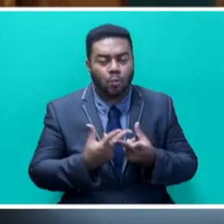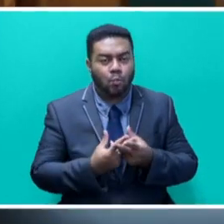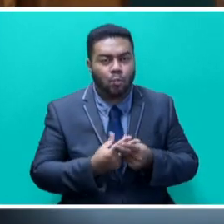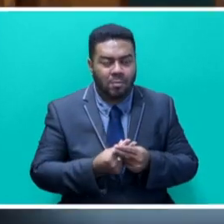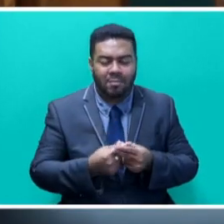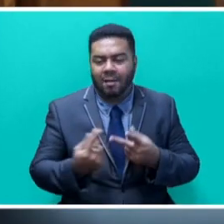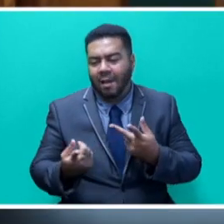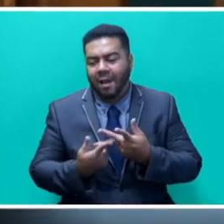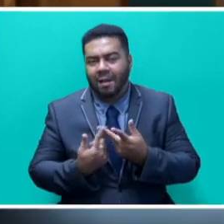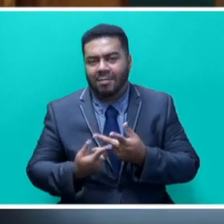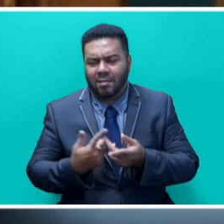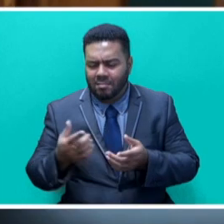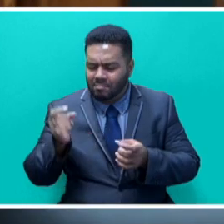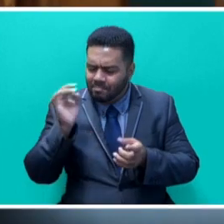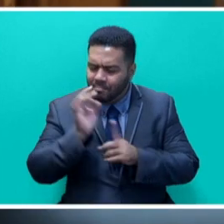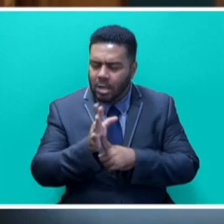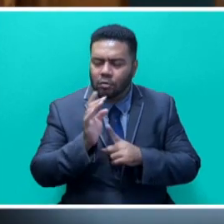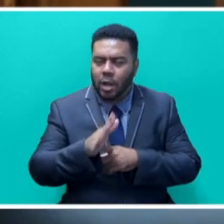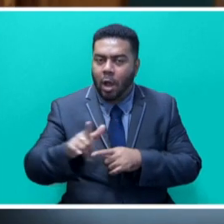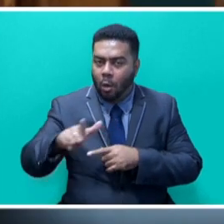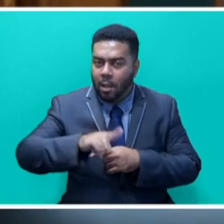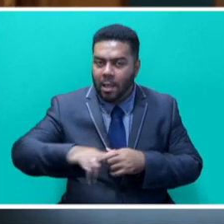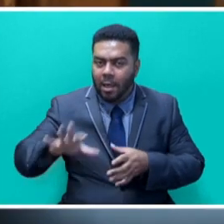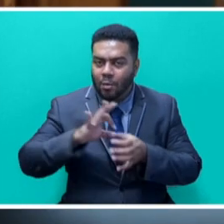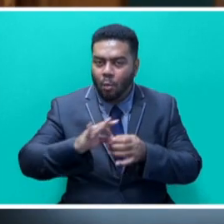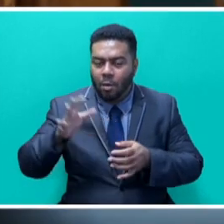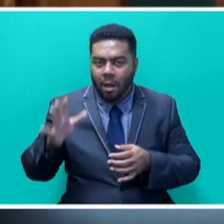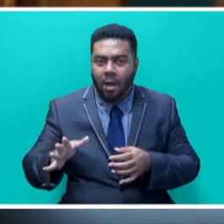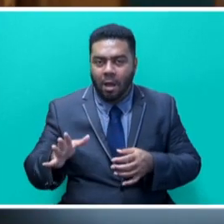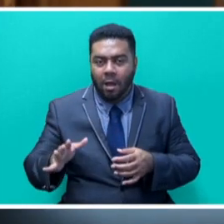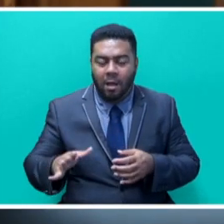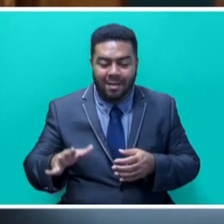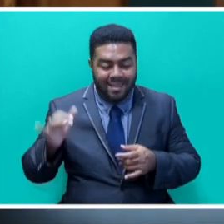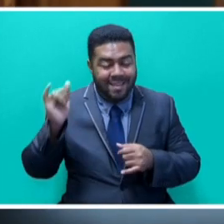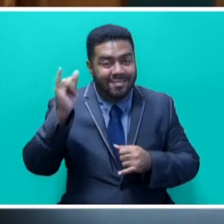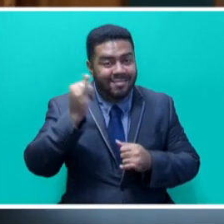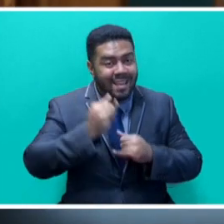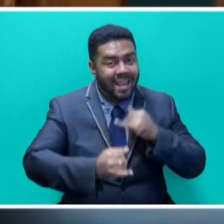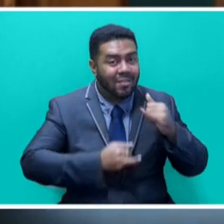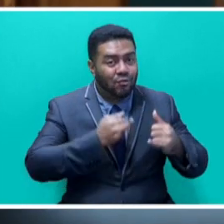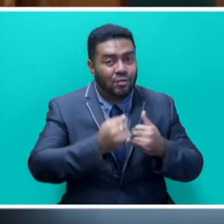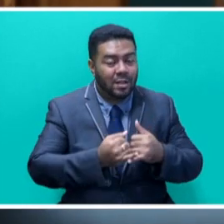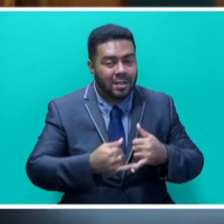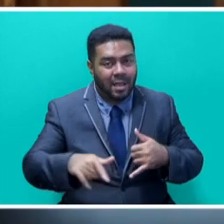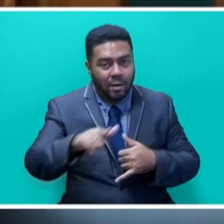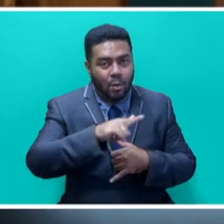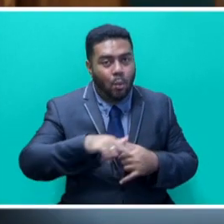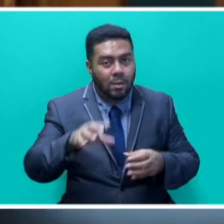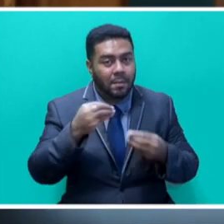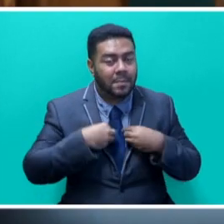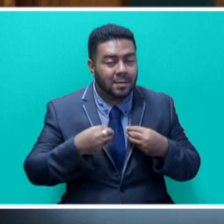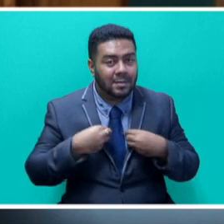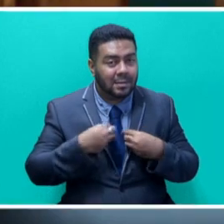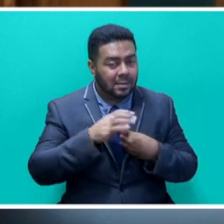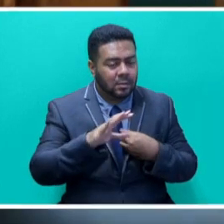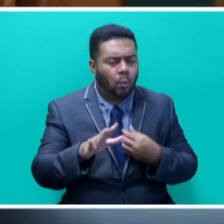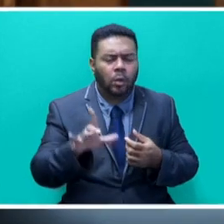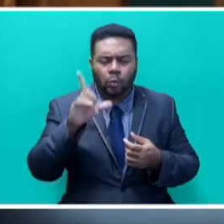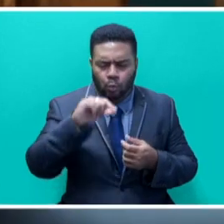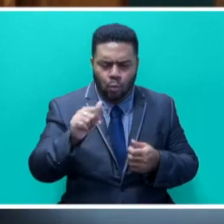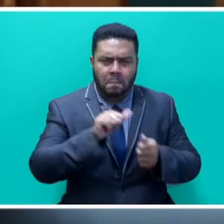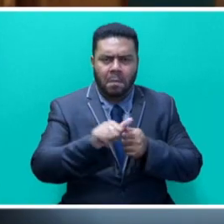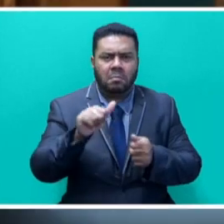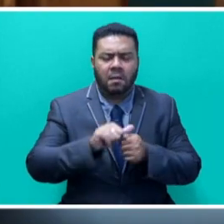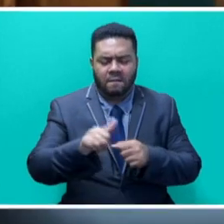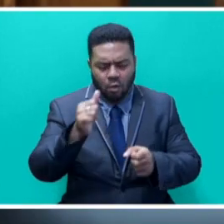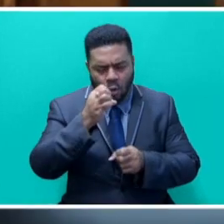landowners, domestic and international businesses and partners. we will be able to do better for our economy